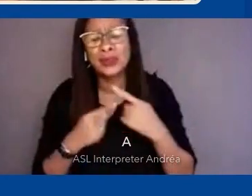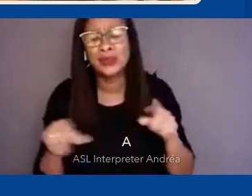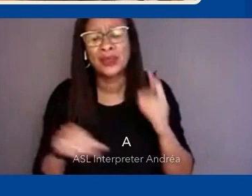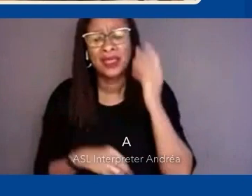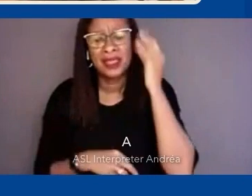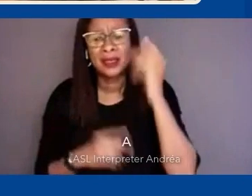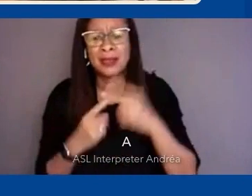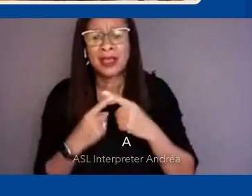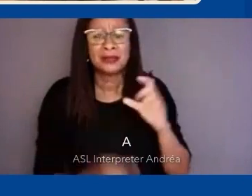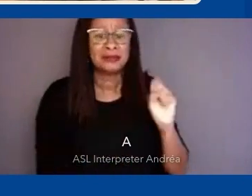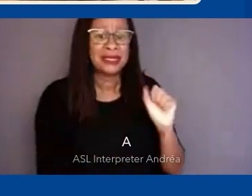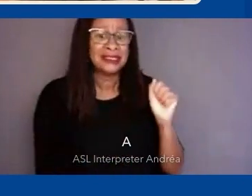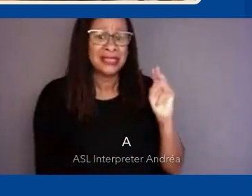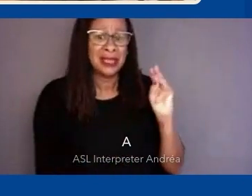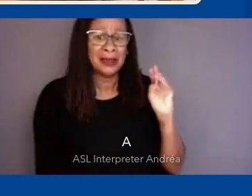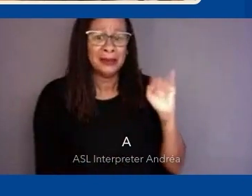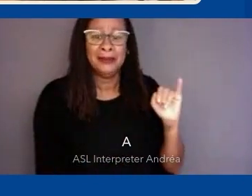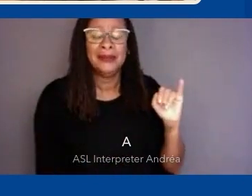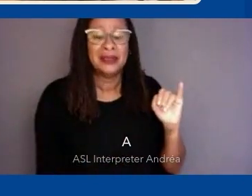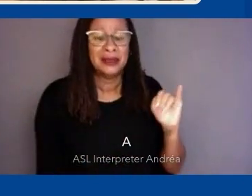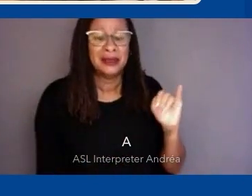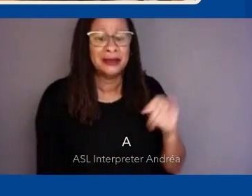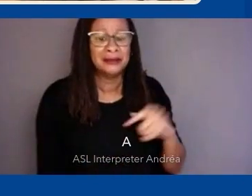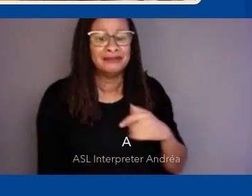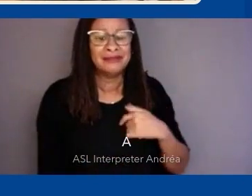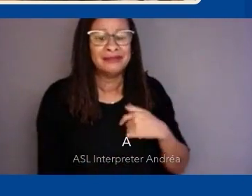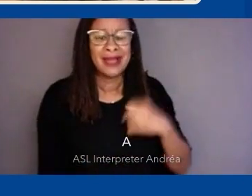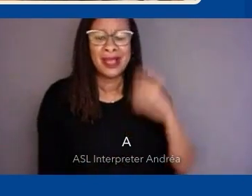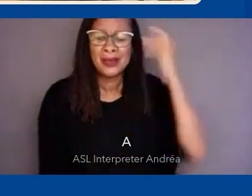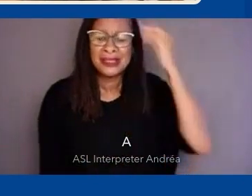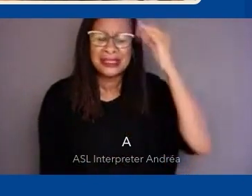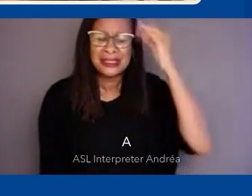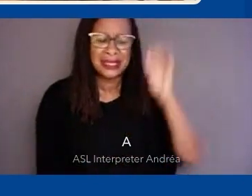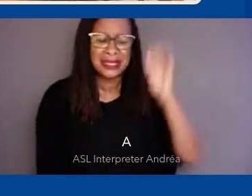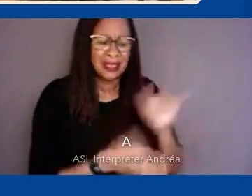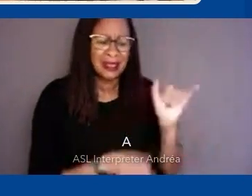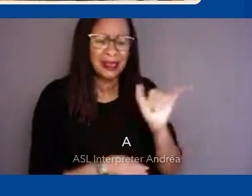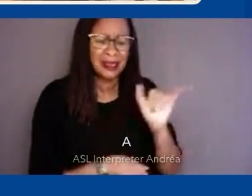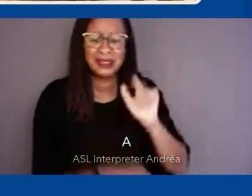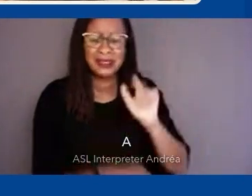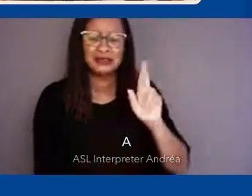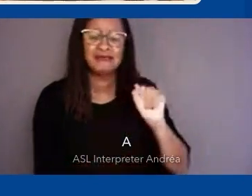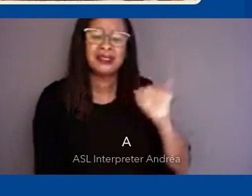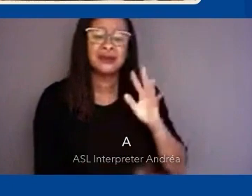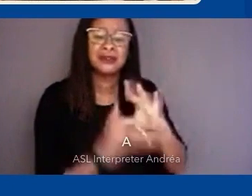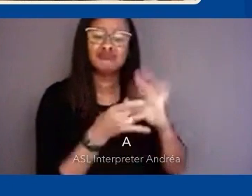I mean, I was actually thinking that too as Rezi was talking. Like, one of the